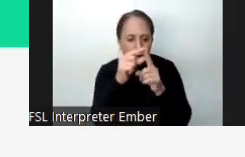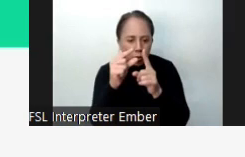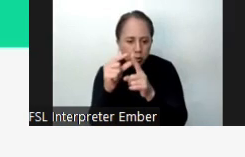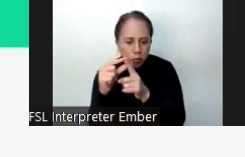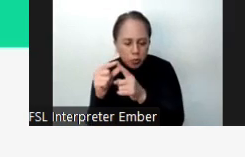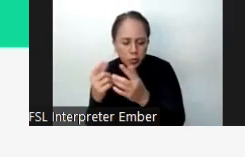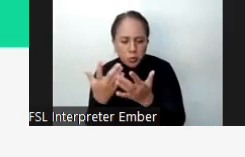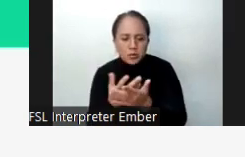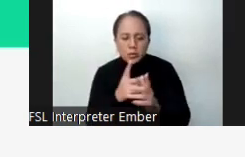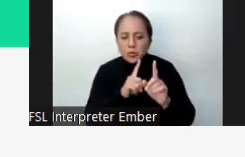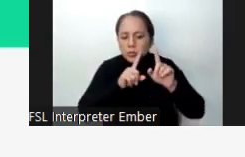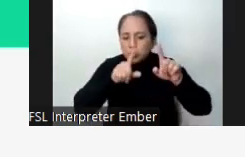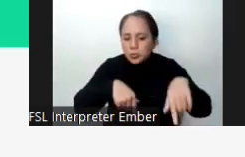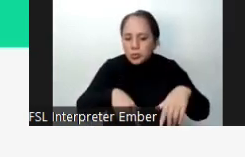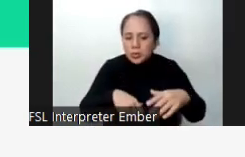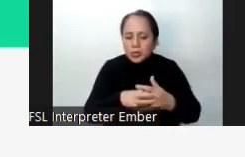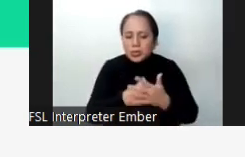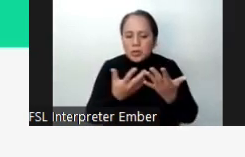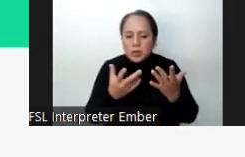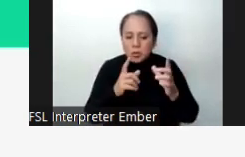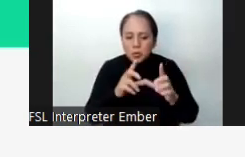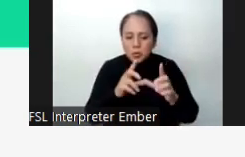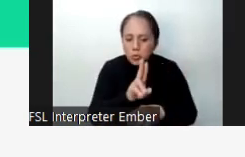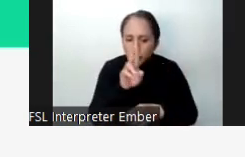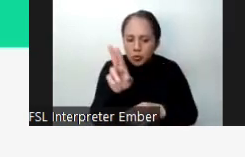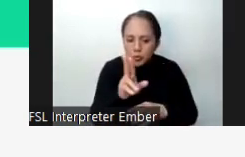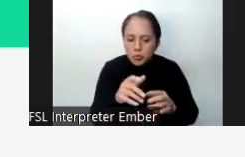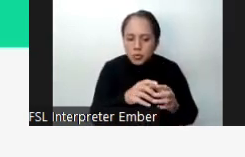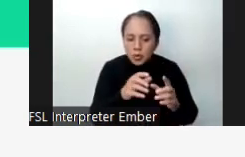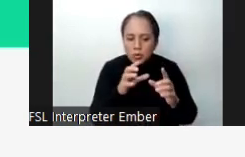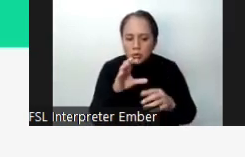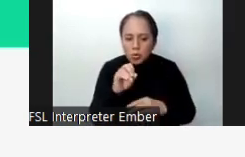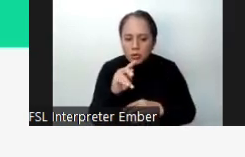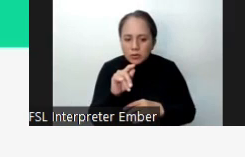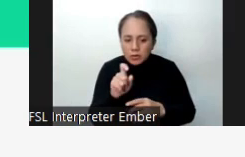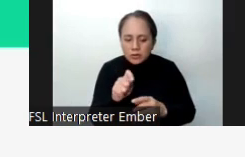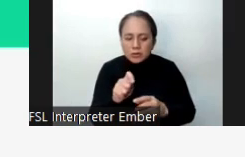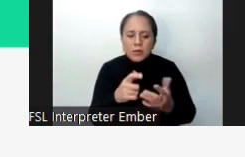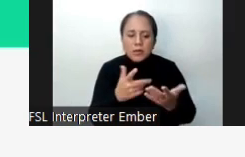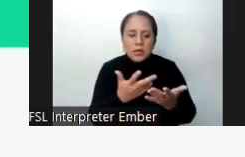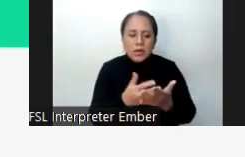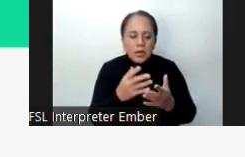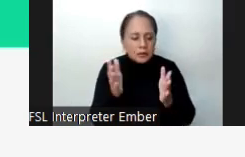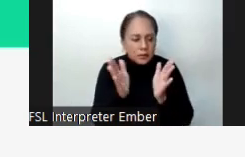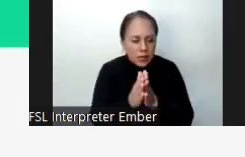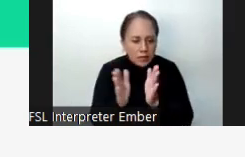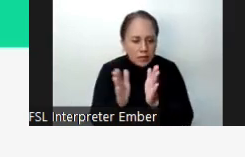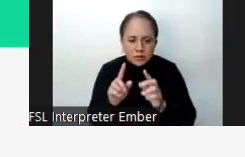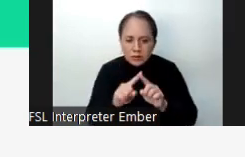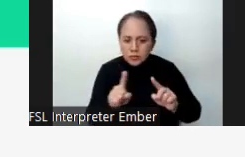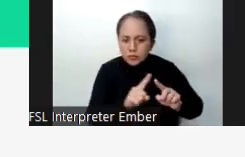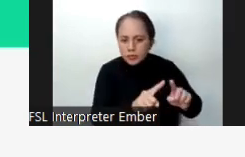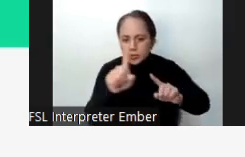vocabulary. They respond contingently, use the contextualized utterances, and ask different types